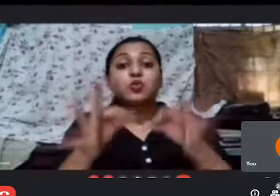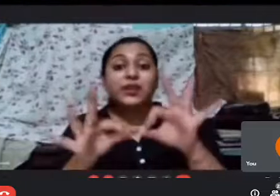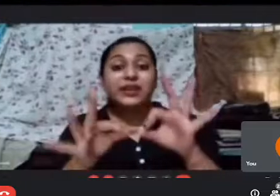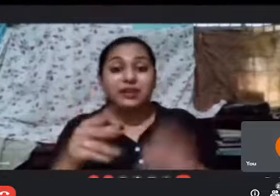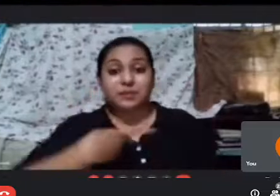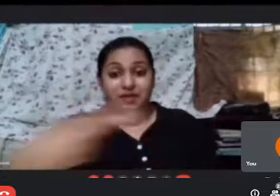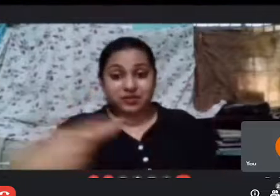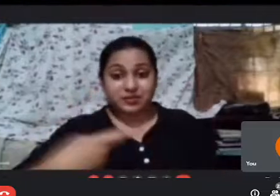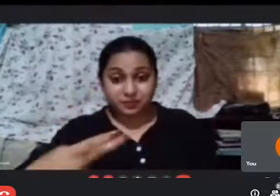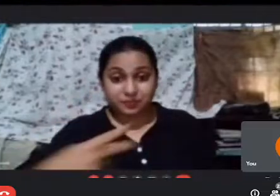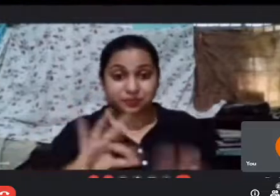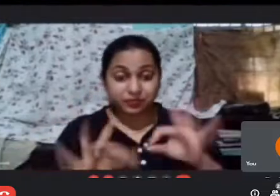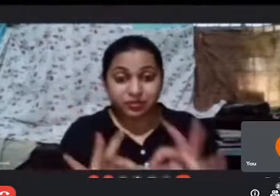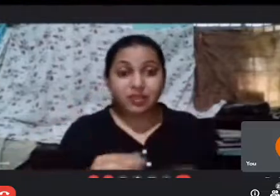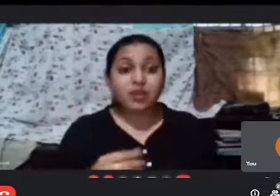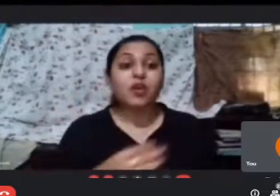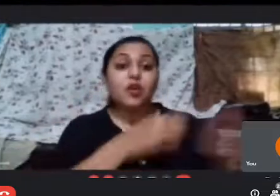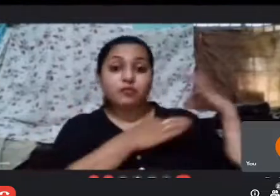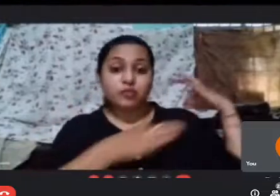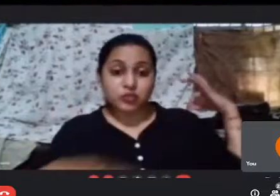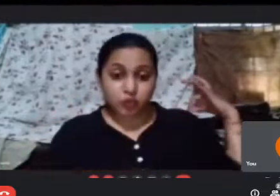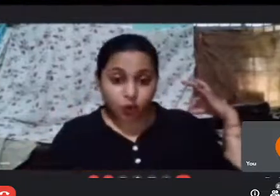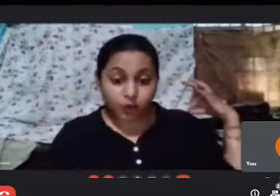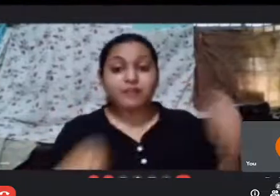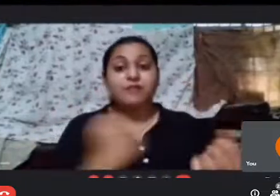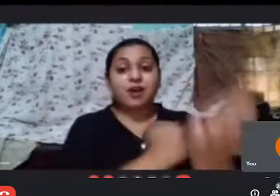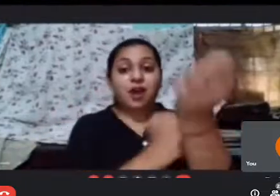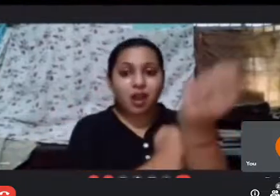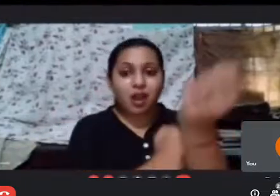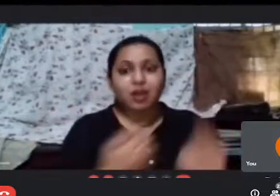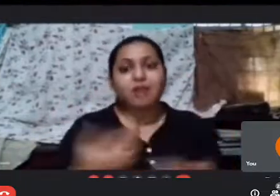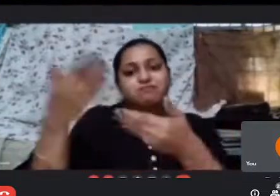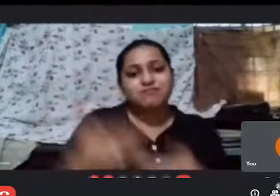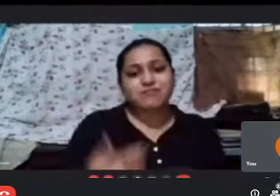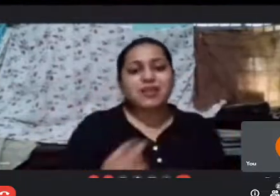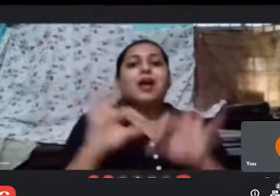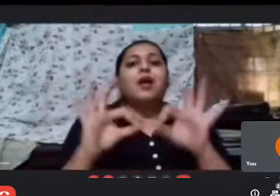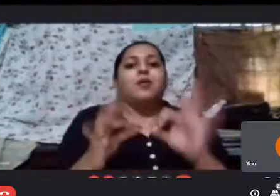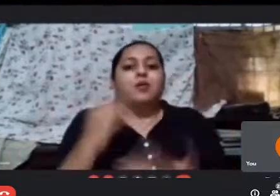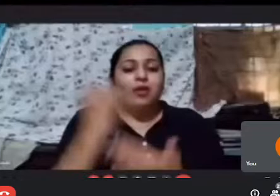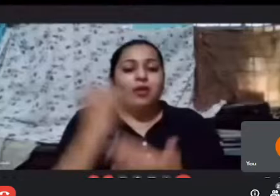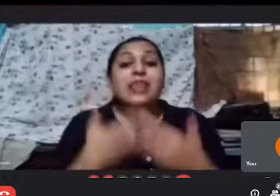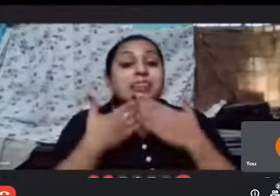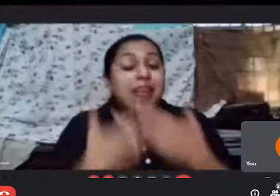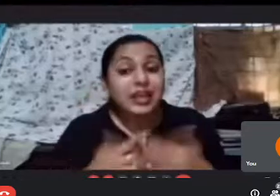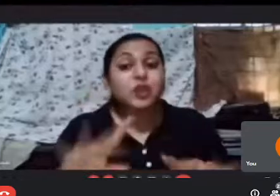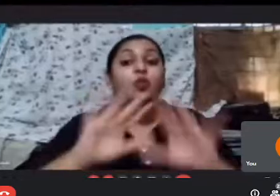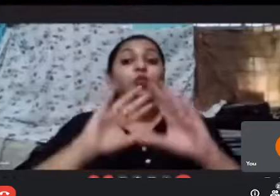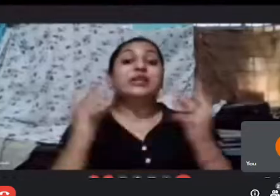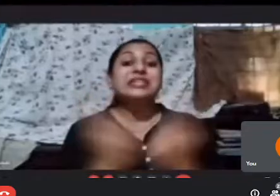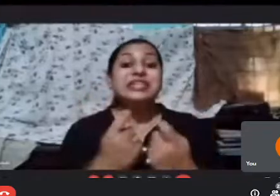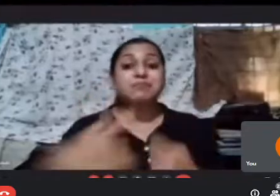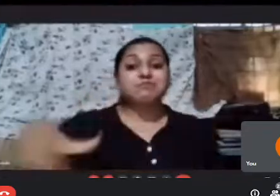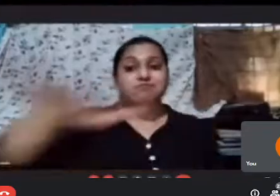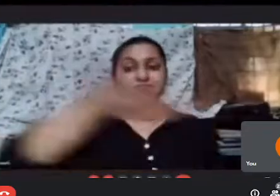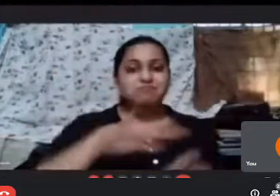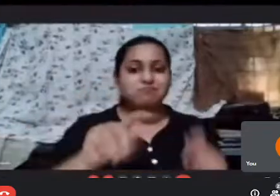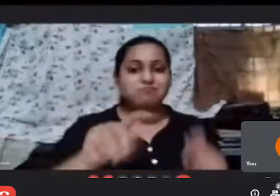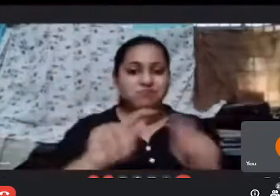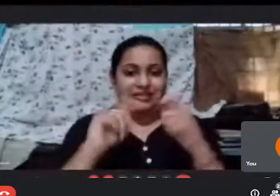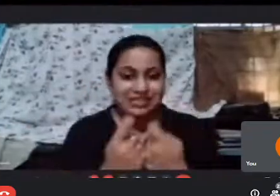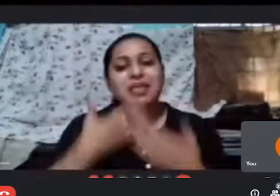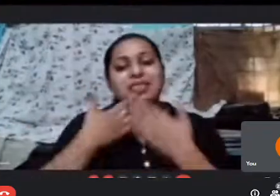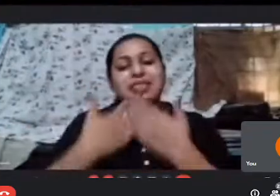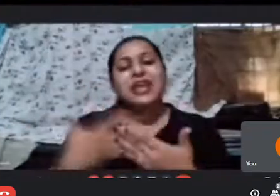have Saurav and Alka with us. Thank you for the whole team. And now I hand